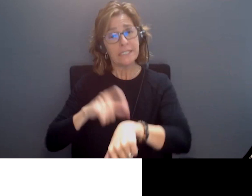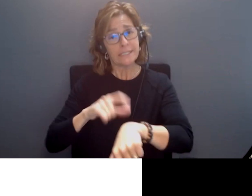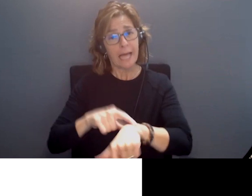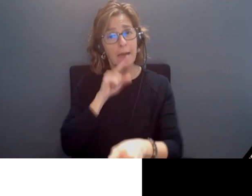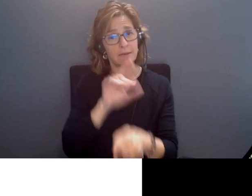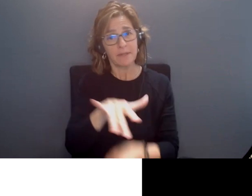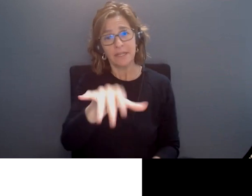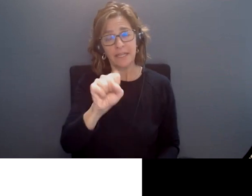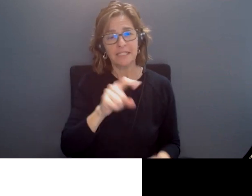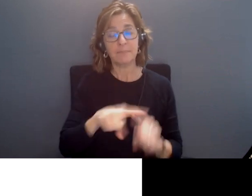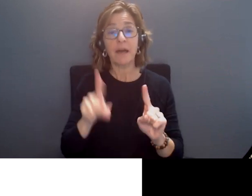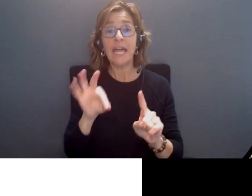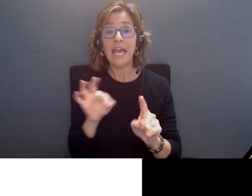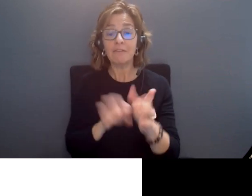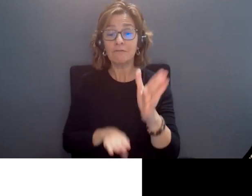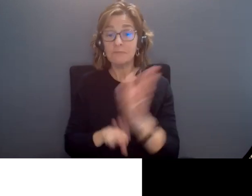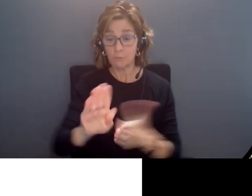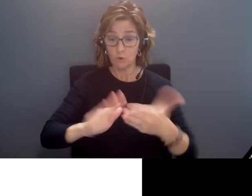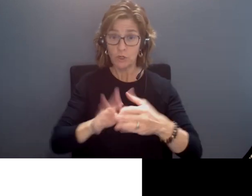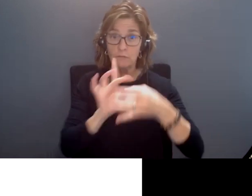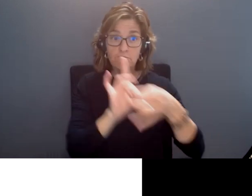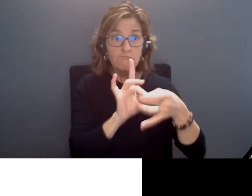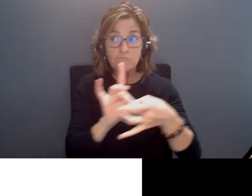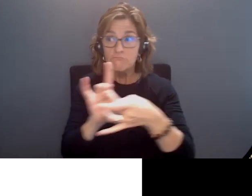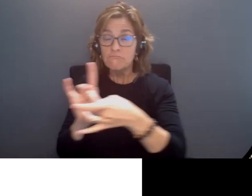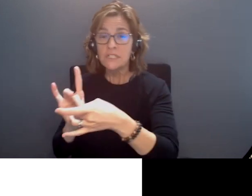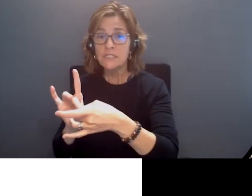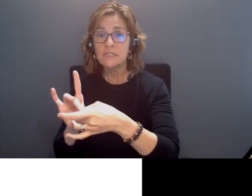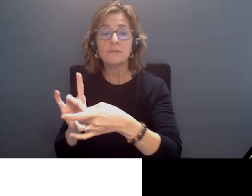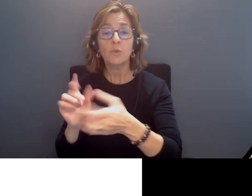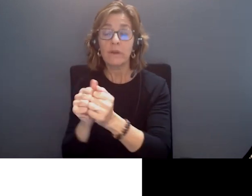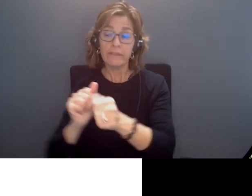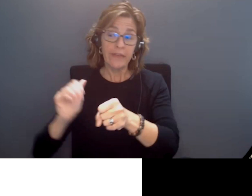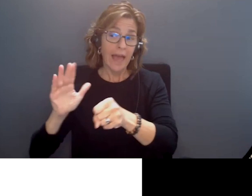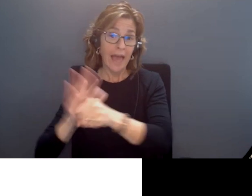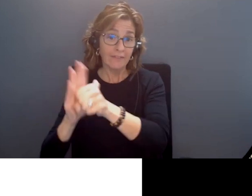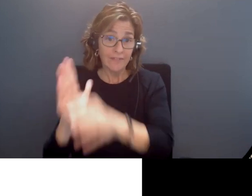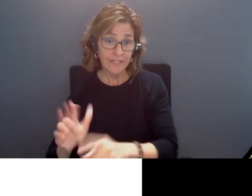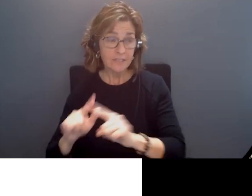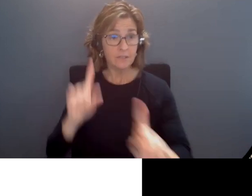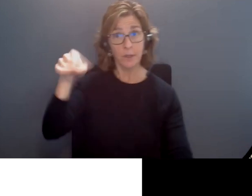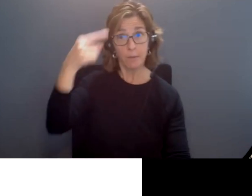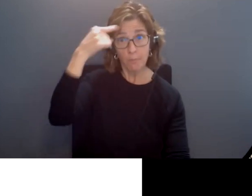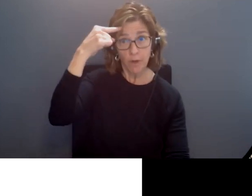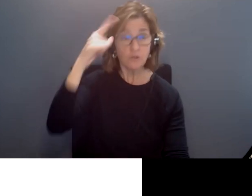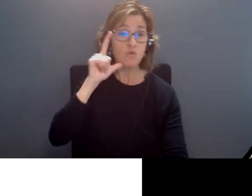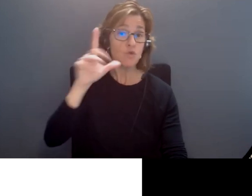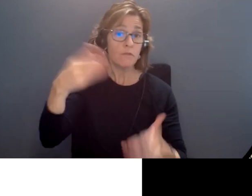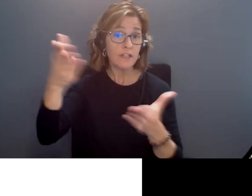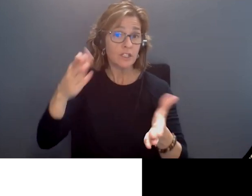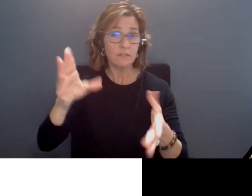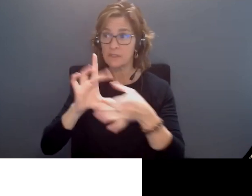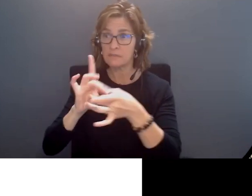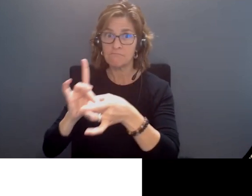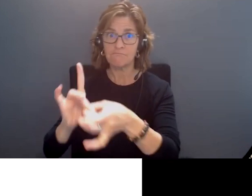you've built strong connections in your community, maybe with self-advocates, employers, or other service providers, this